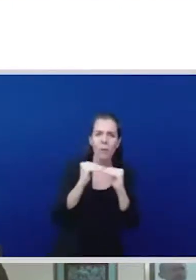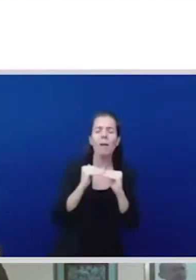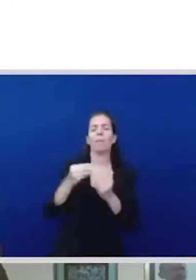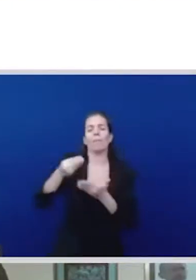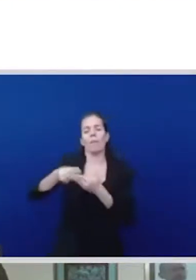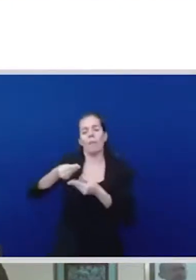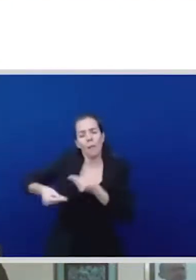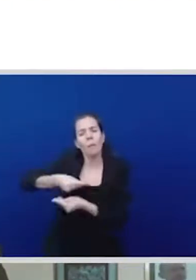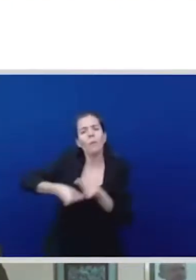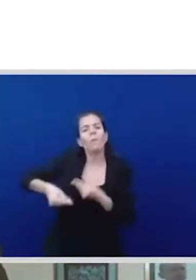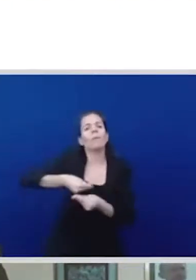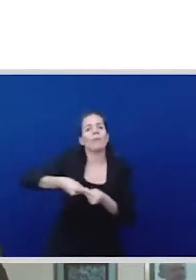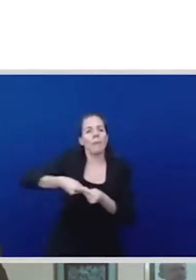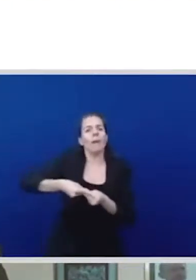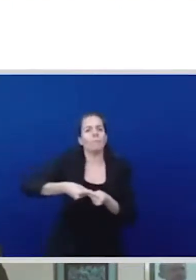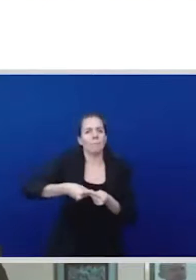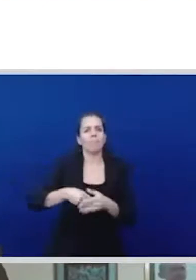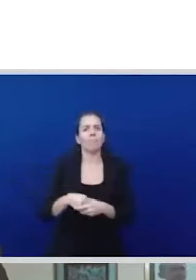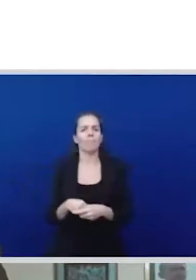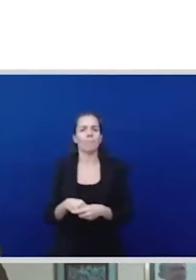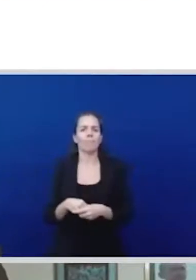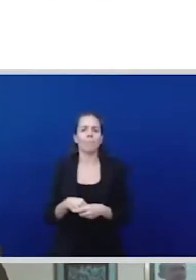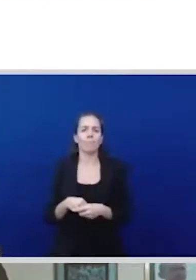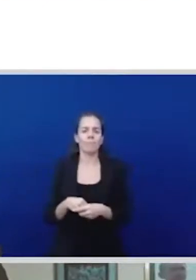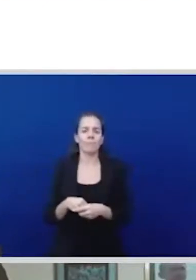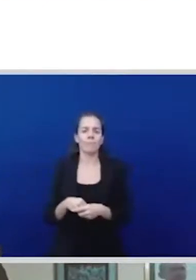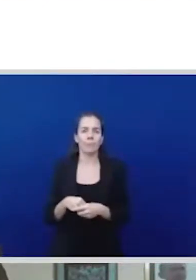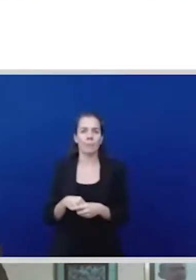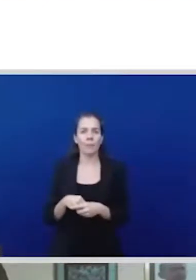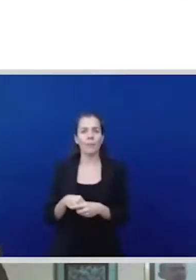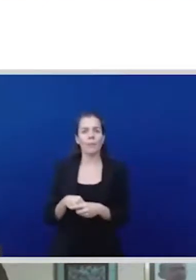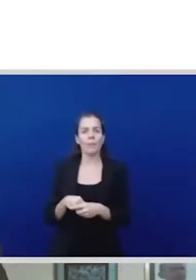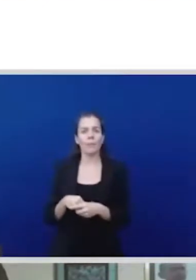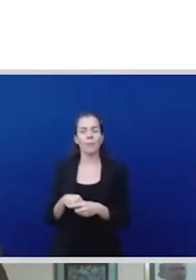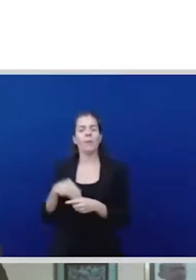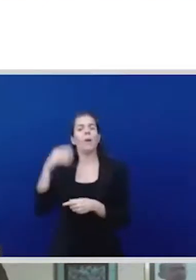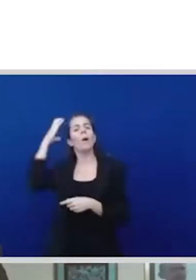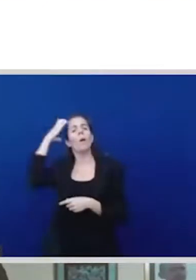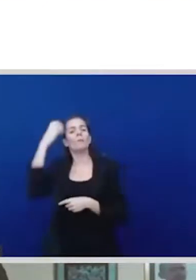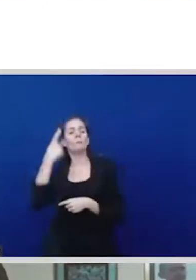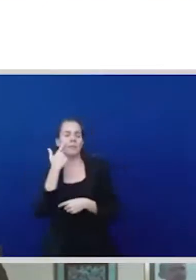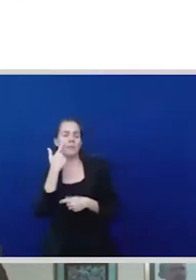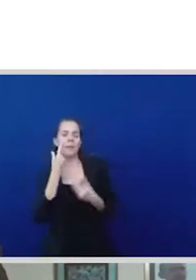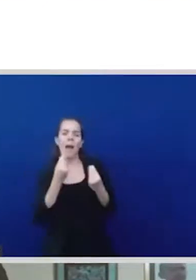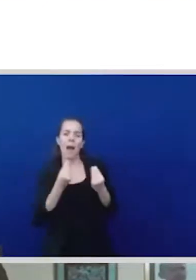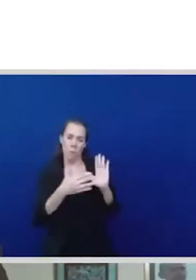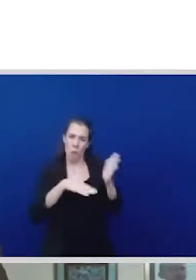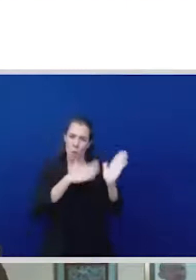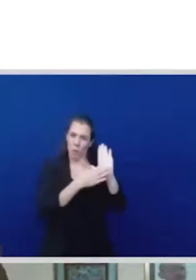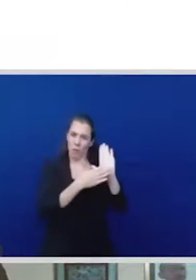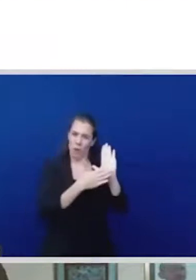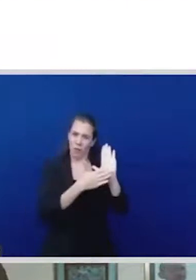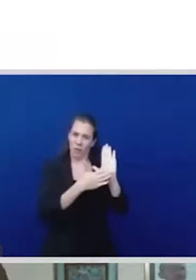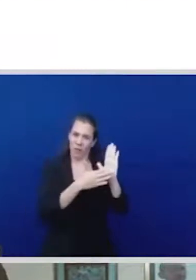and to meet the needs of communities many different things too much for us to talk and I can come back to it but I don't want to take up too much time on it but there are many